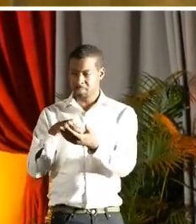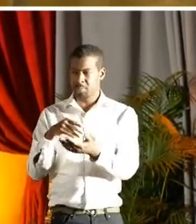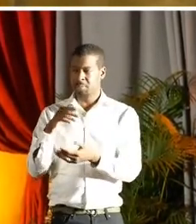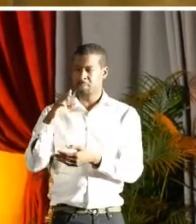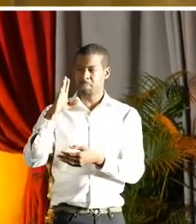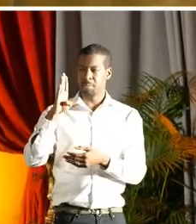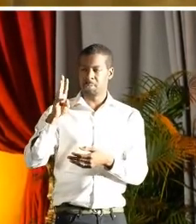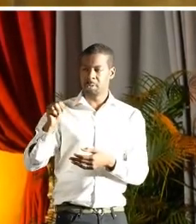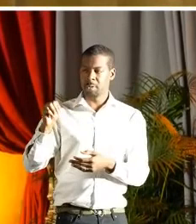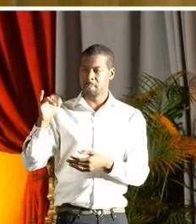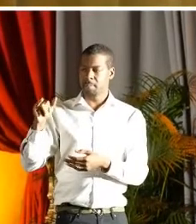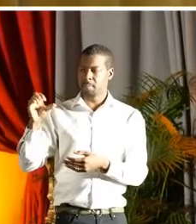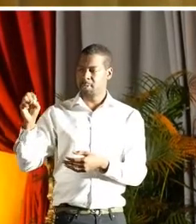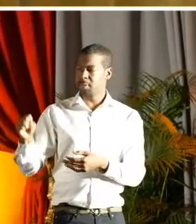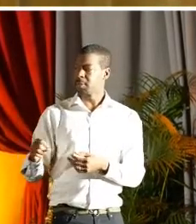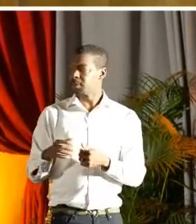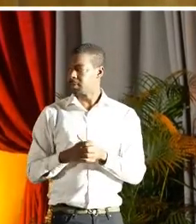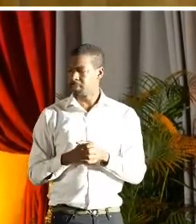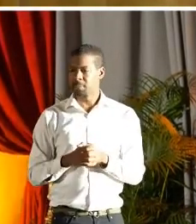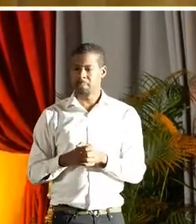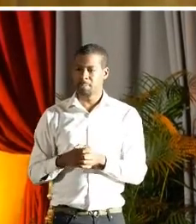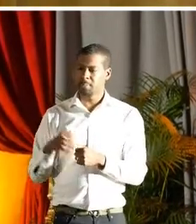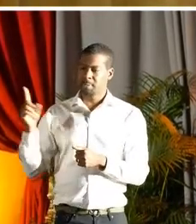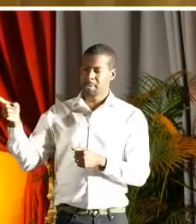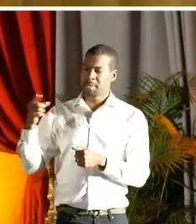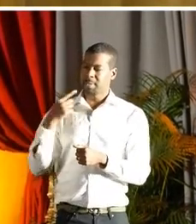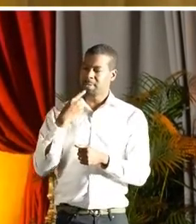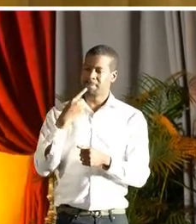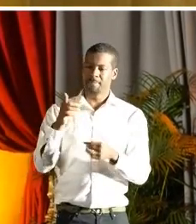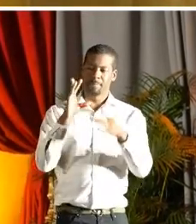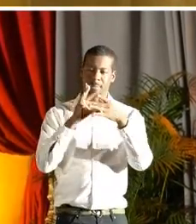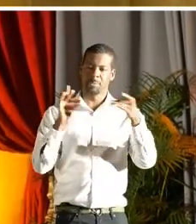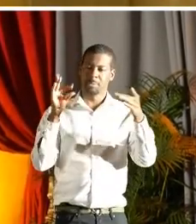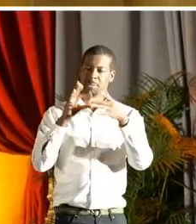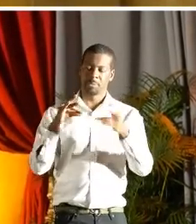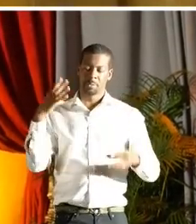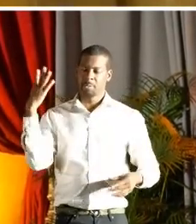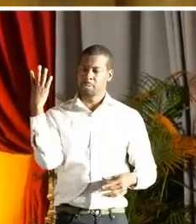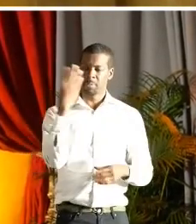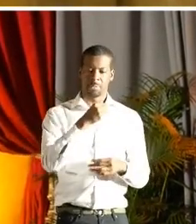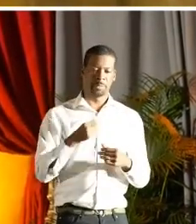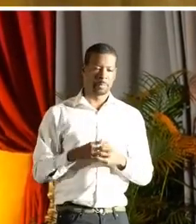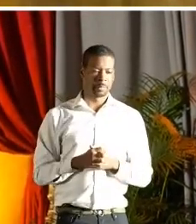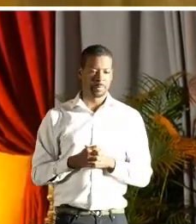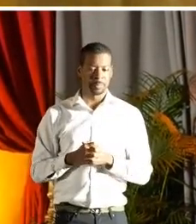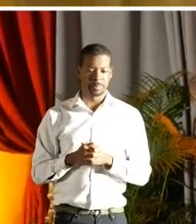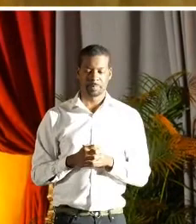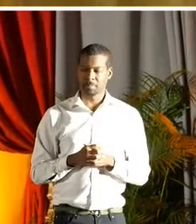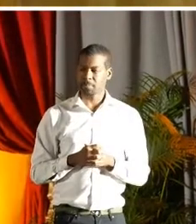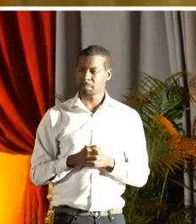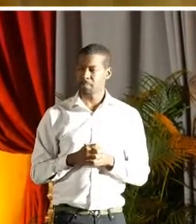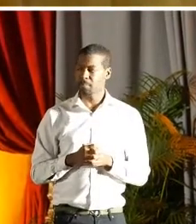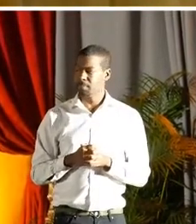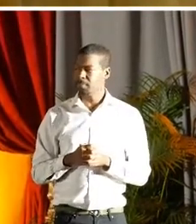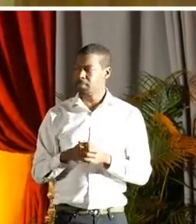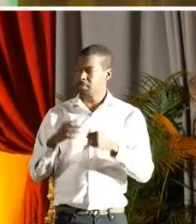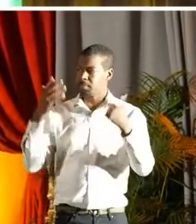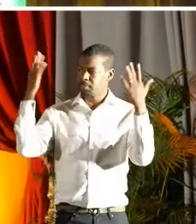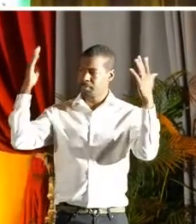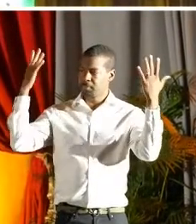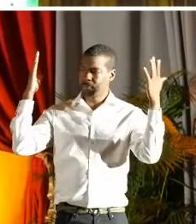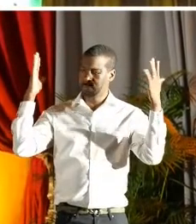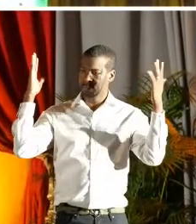for blessing us with this story and telling it so eloquently. Shout out. Let's show some love for Roderick.